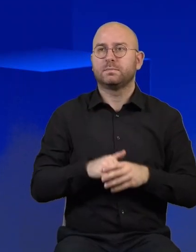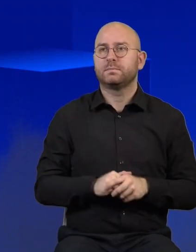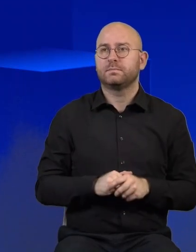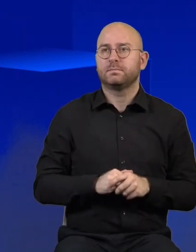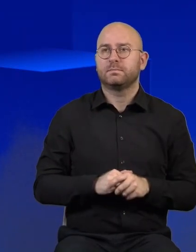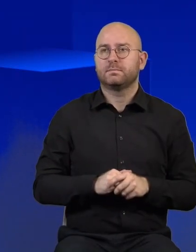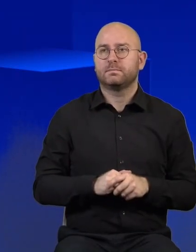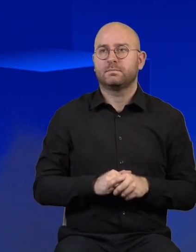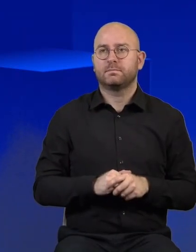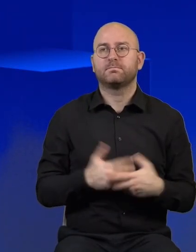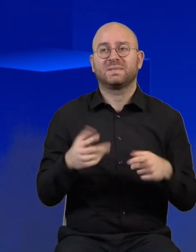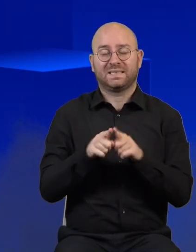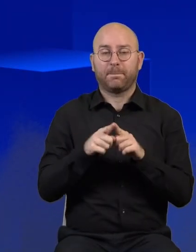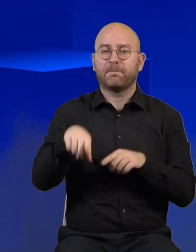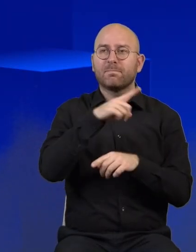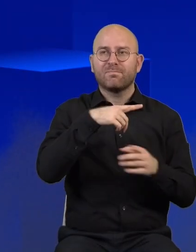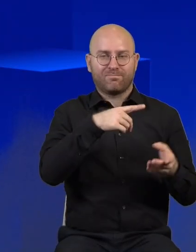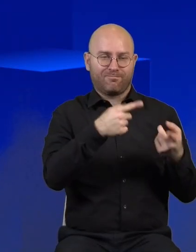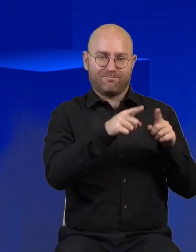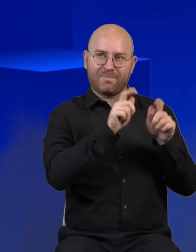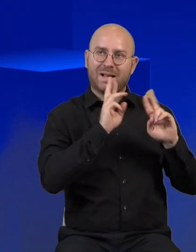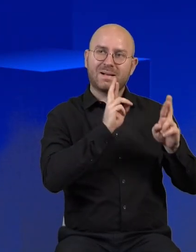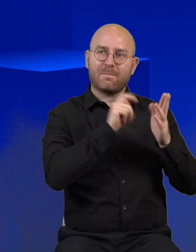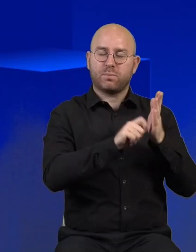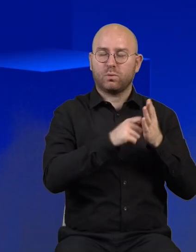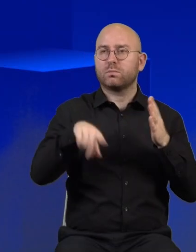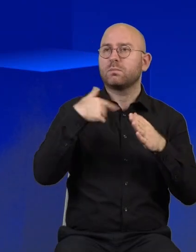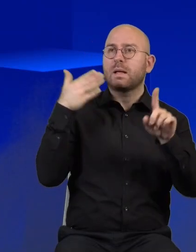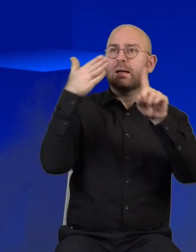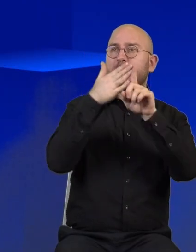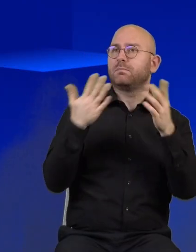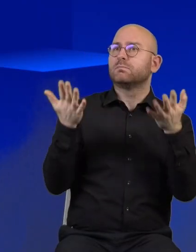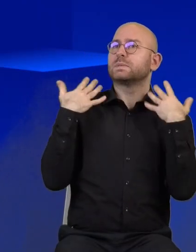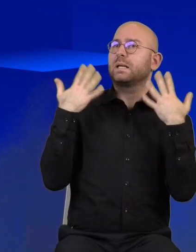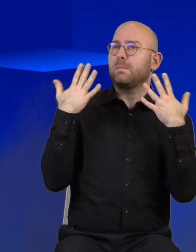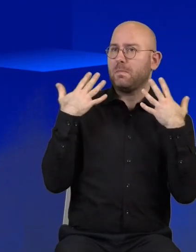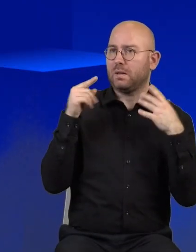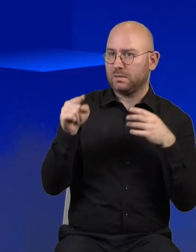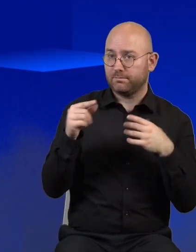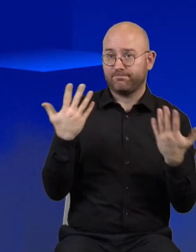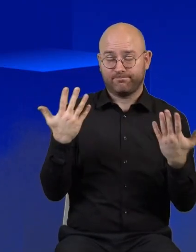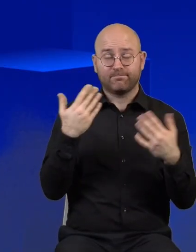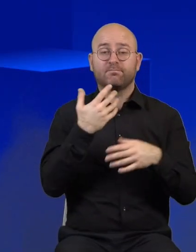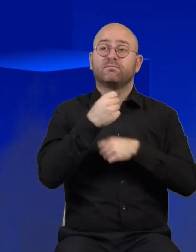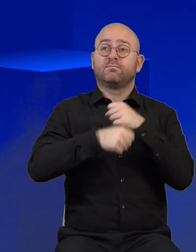in 2050 is to achieve climate neutrality. And